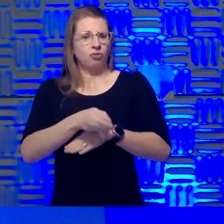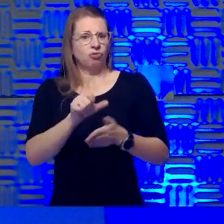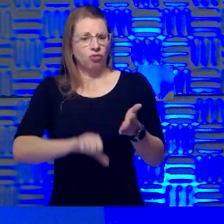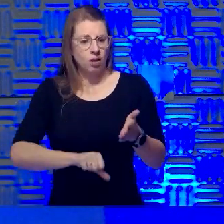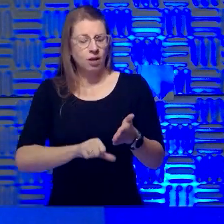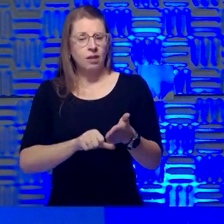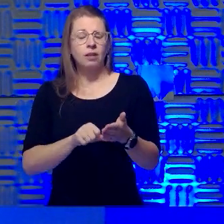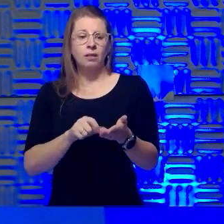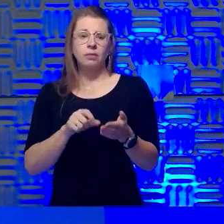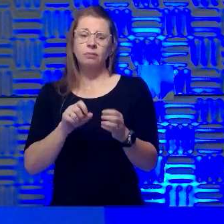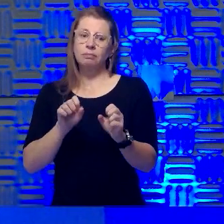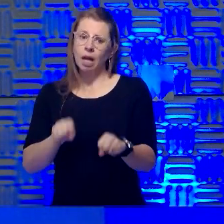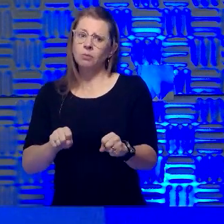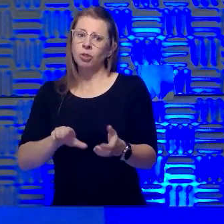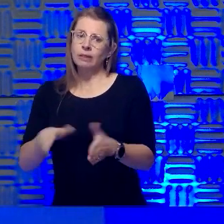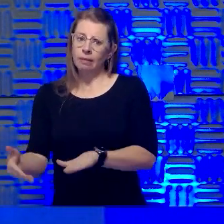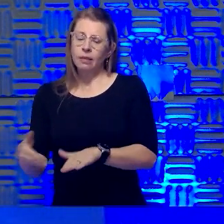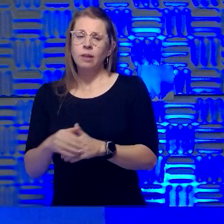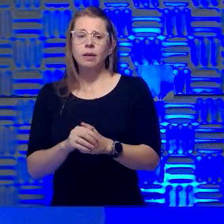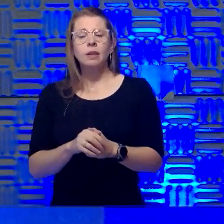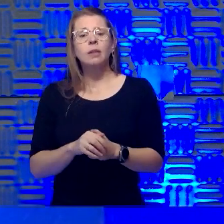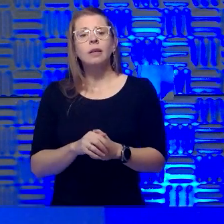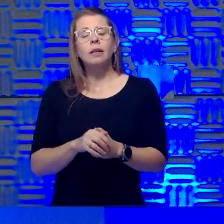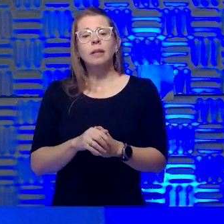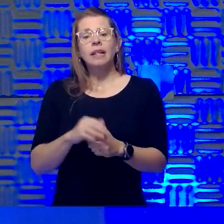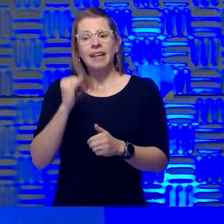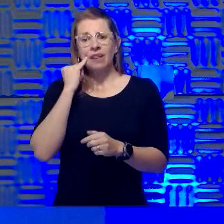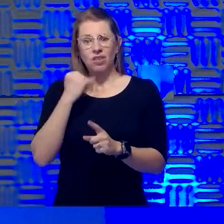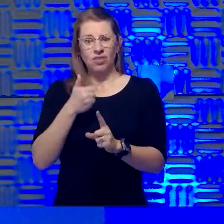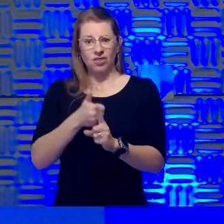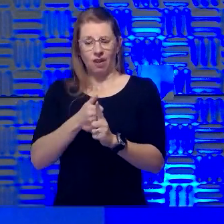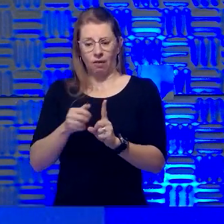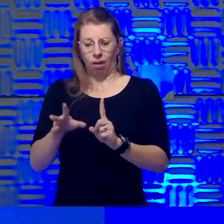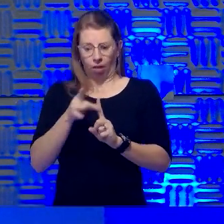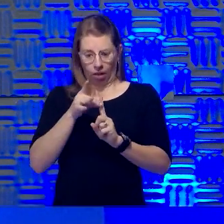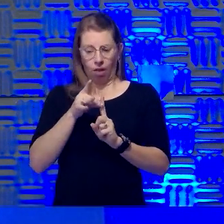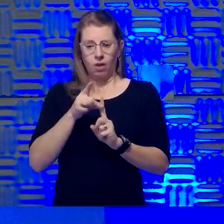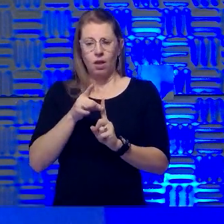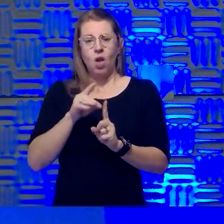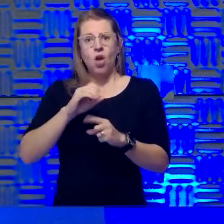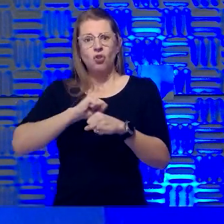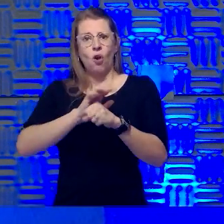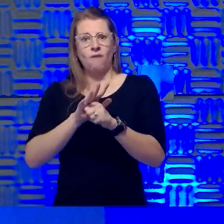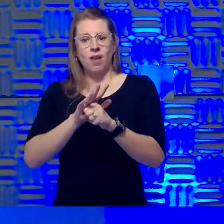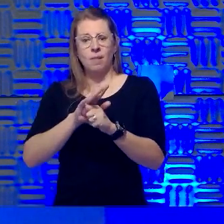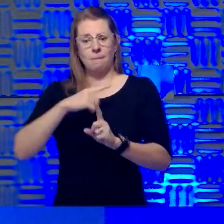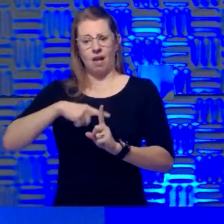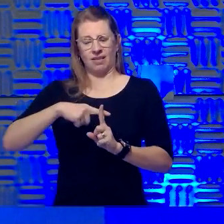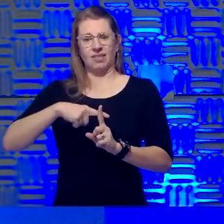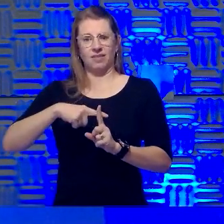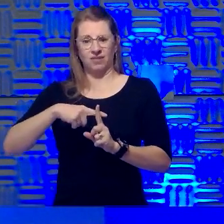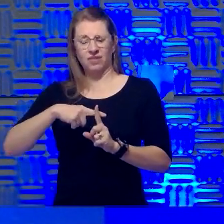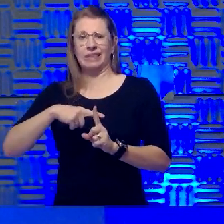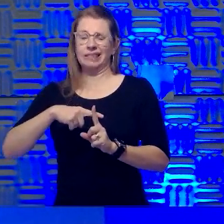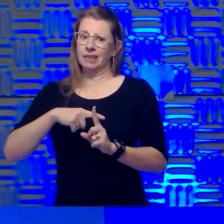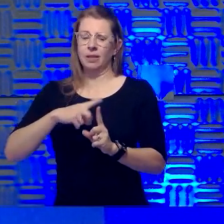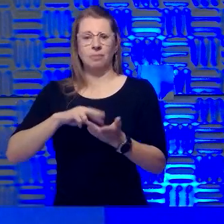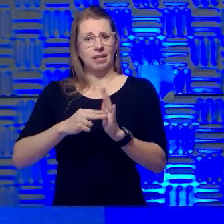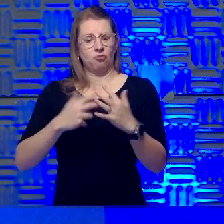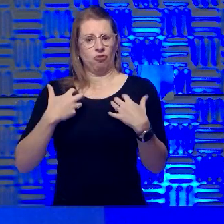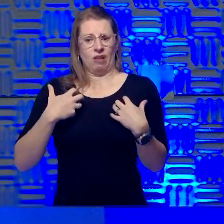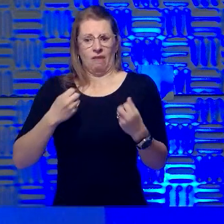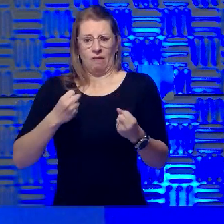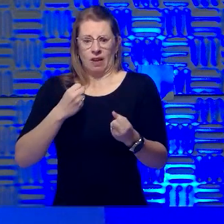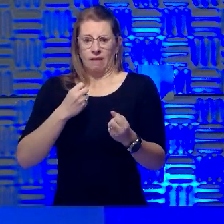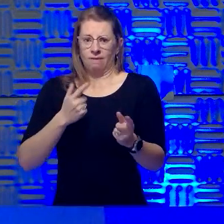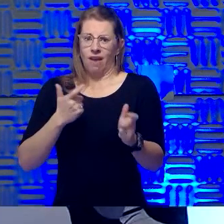point of death, is increased if you are COVID positive. So that is really a patient safety issue more than anything, and your